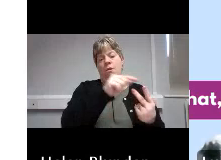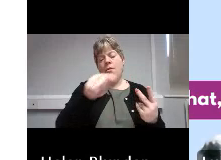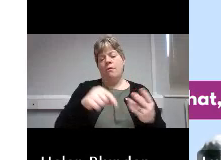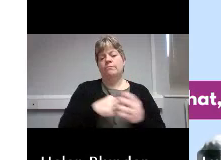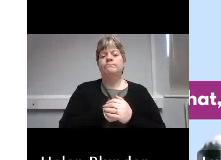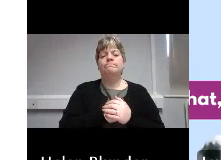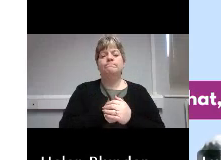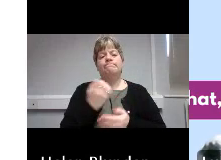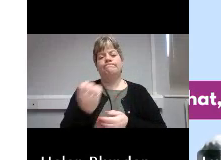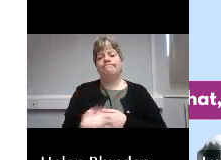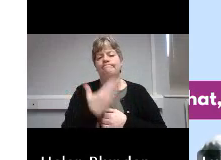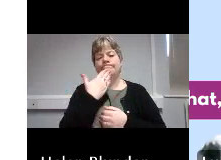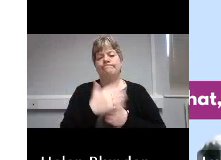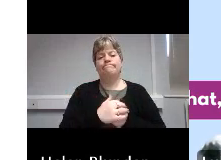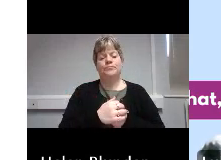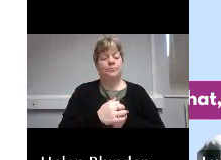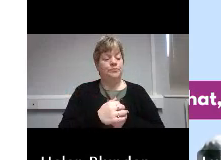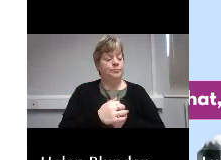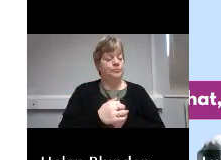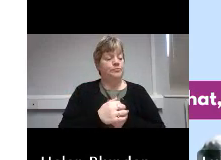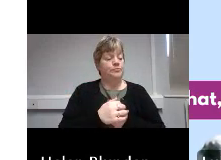Next slide, please.